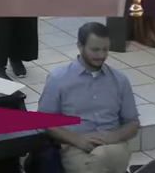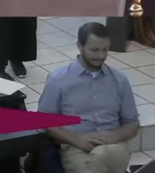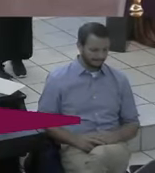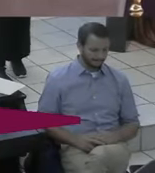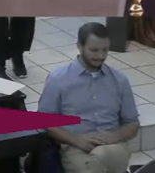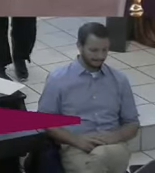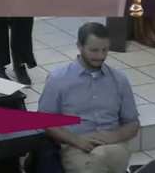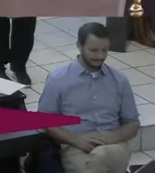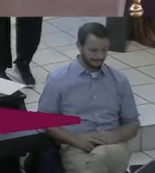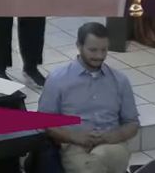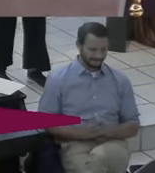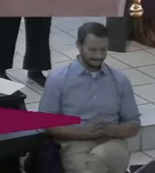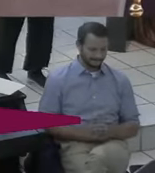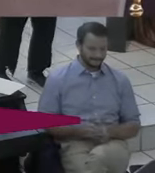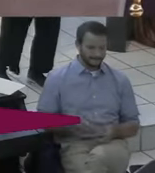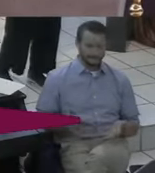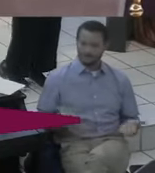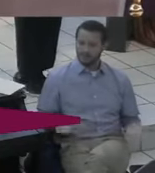name.